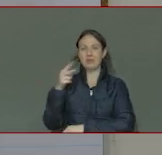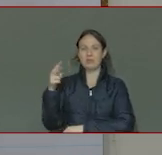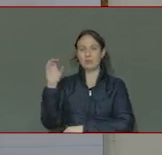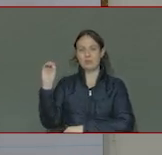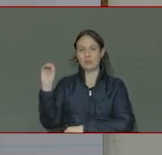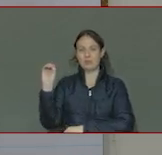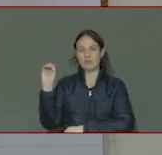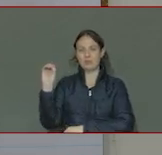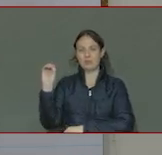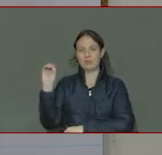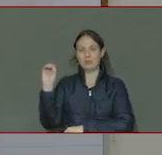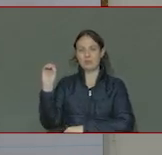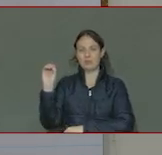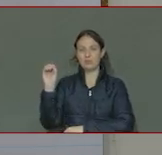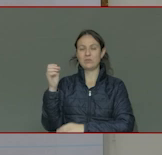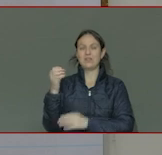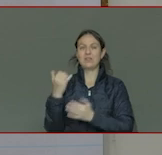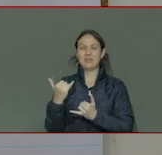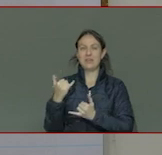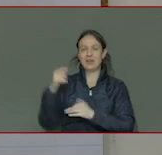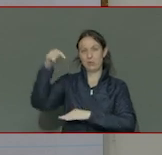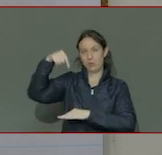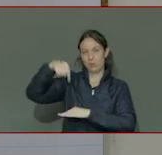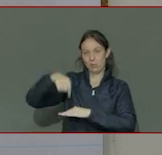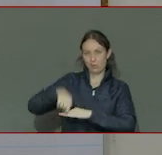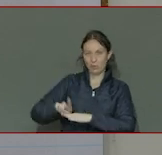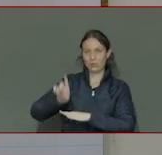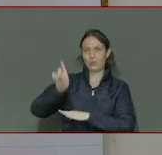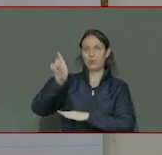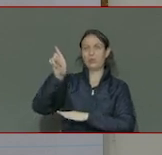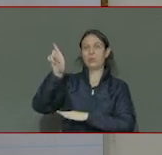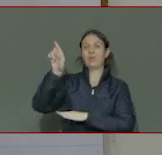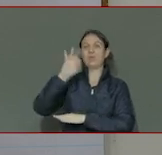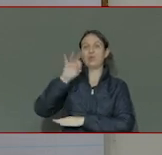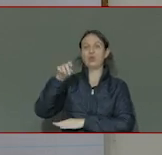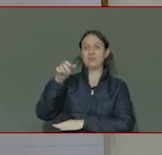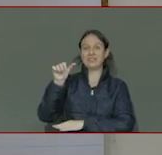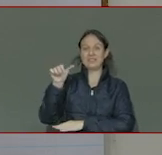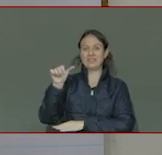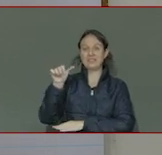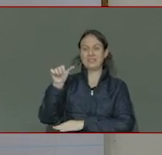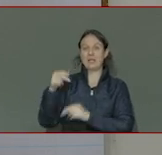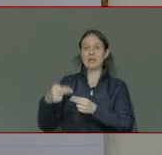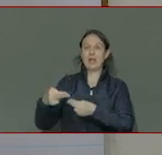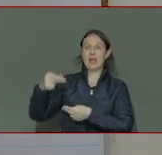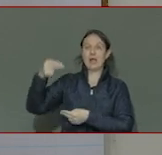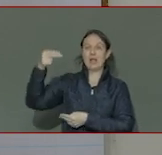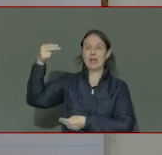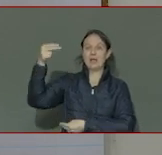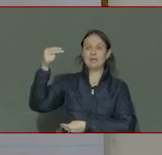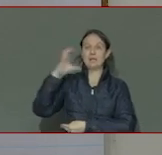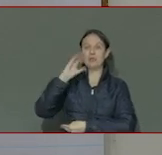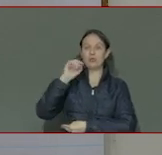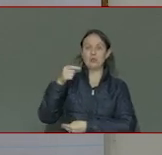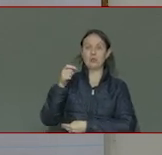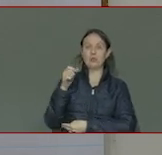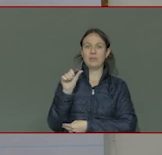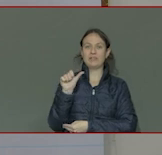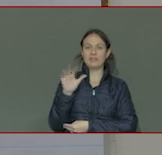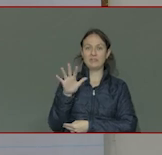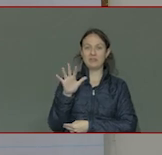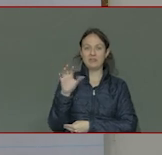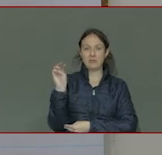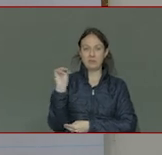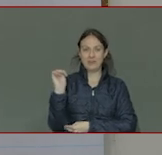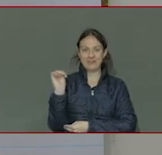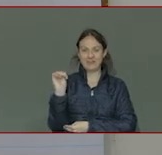The ball bounces straight upwards at a velocity of 3.6 to a height of 0.65 meters, as shown in the